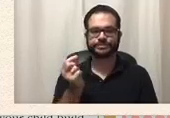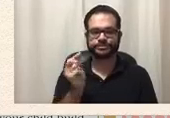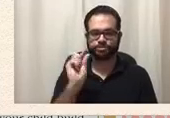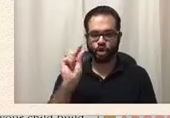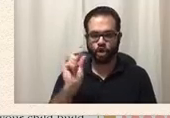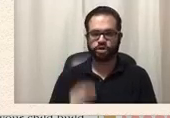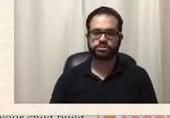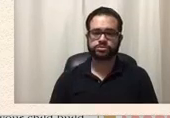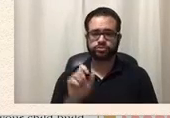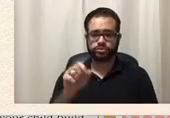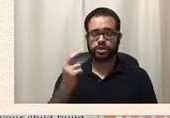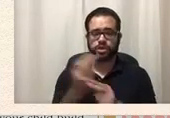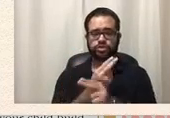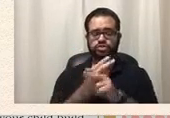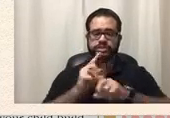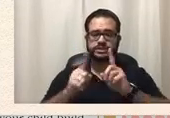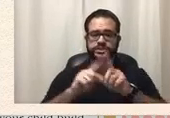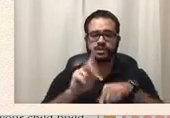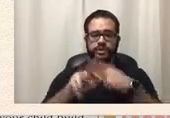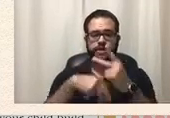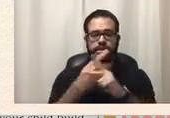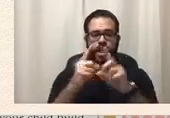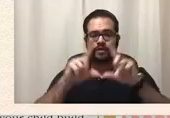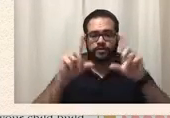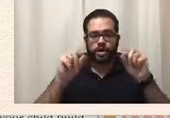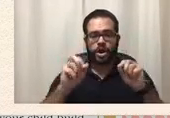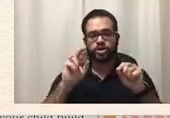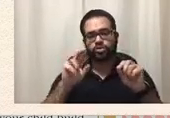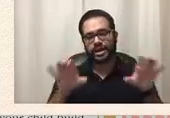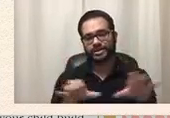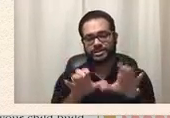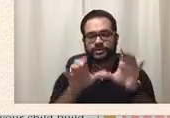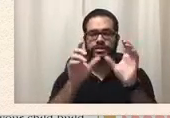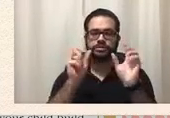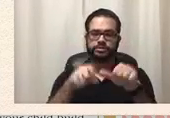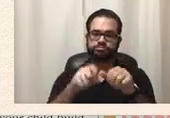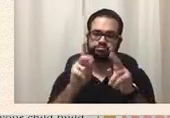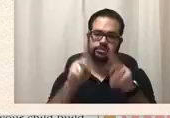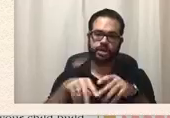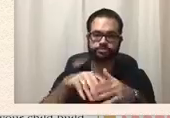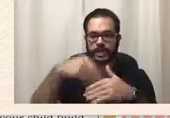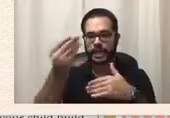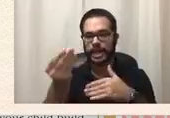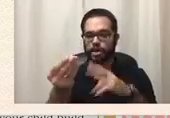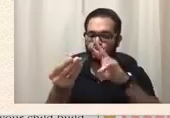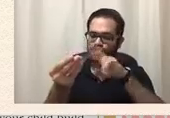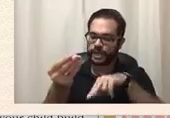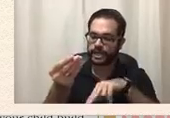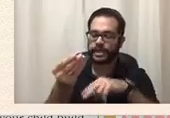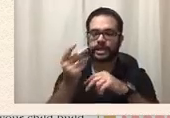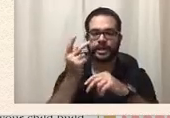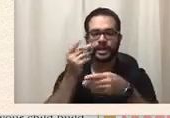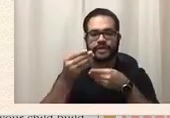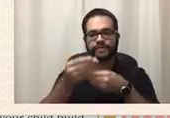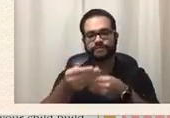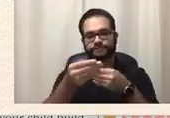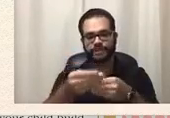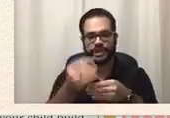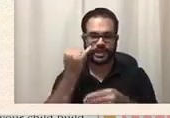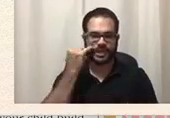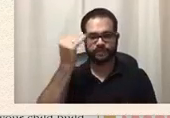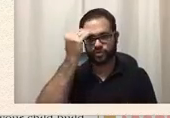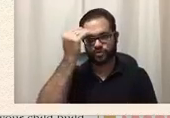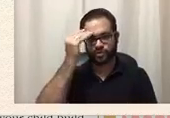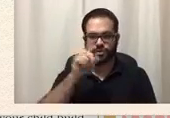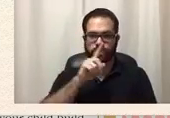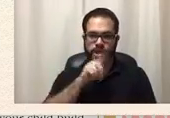of cards or activities where the child can take it out, read it, and feed the monster if he knows the answer, he